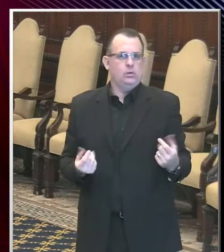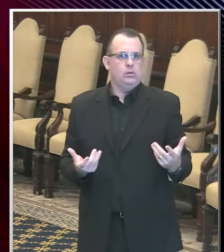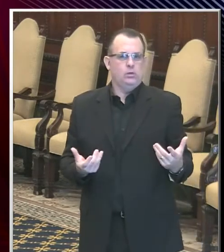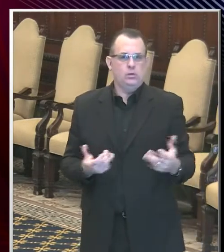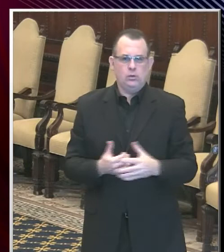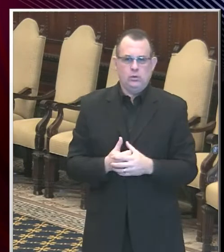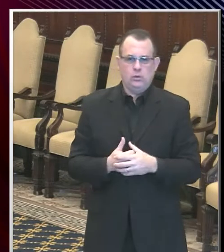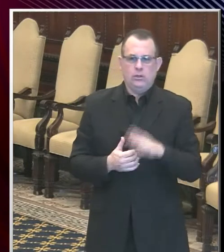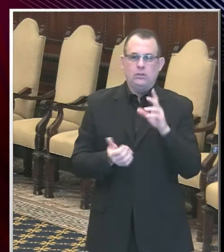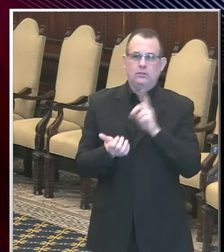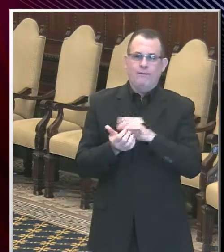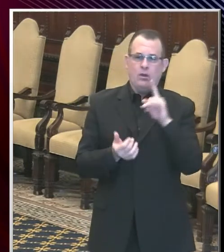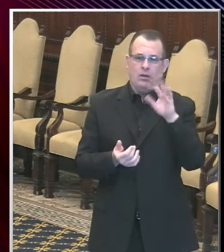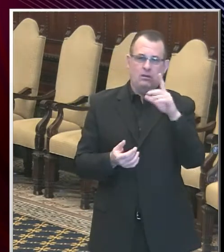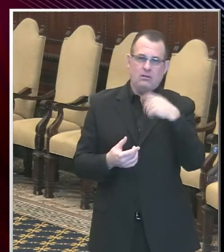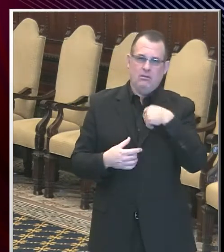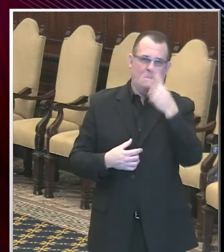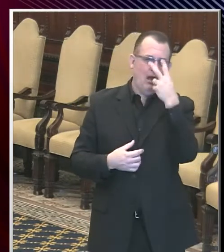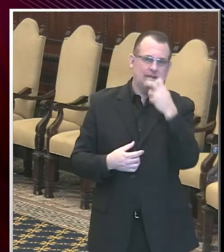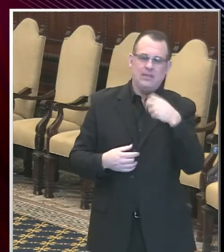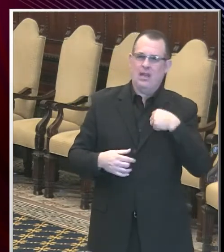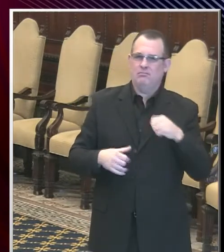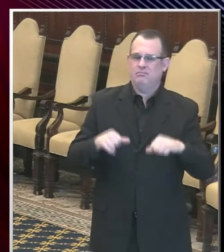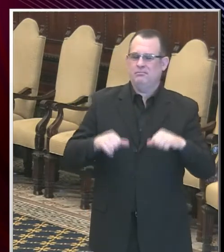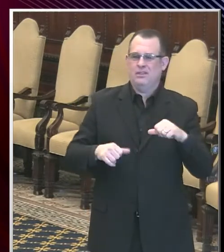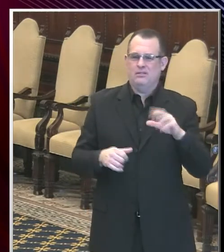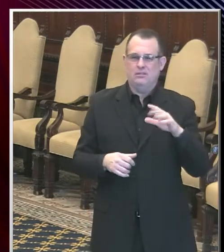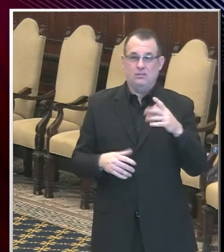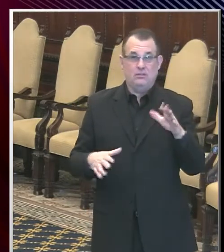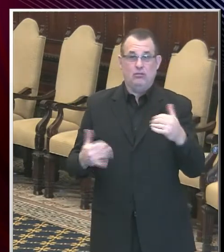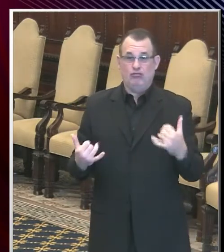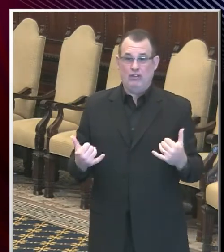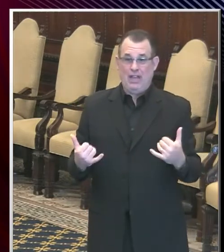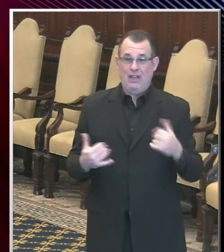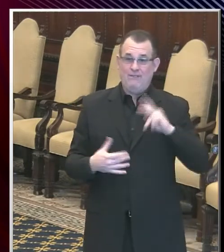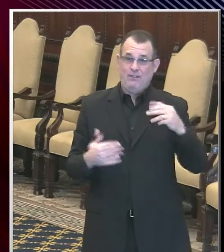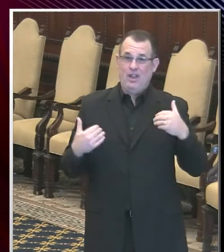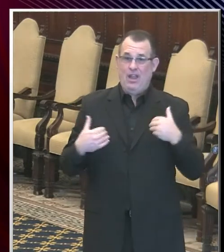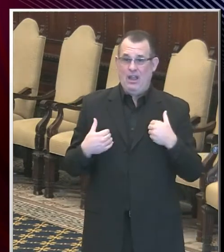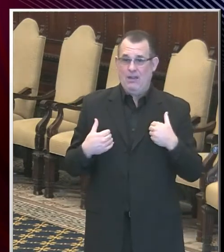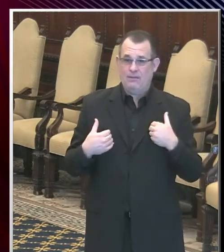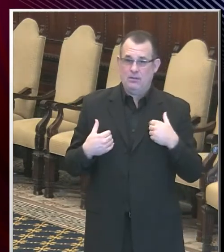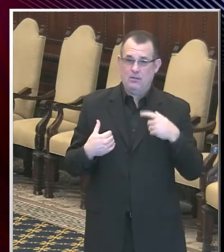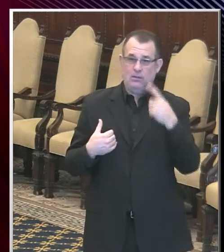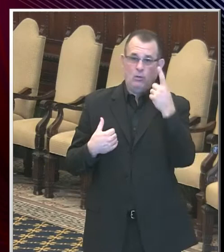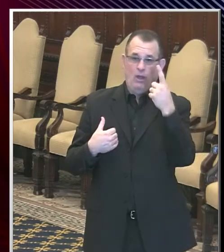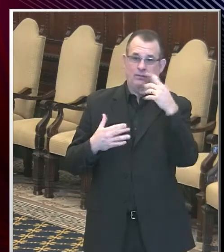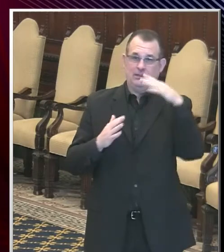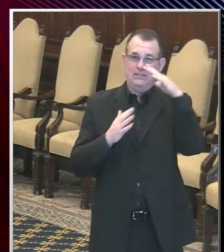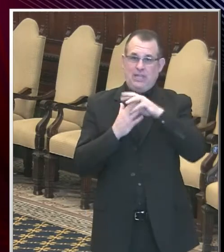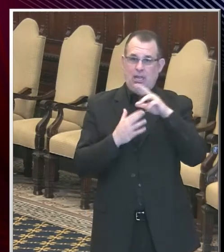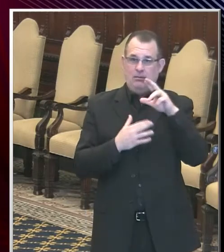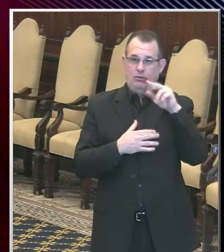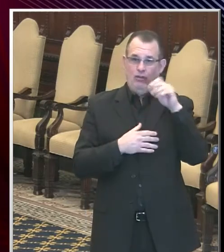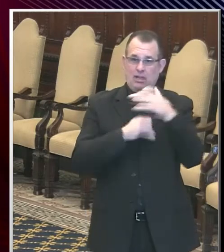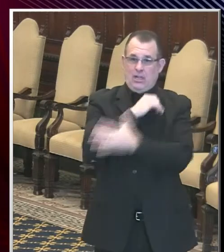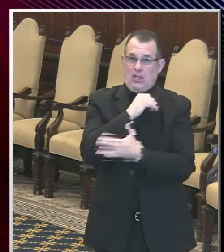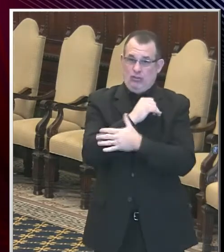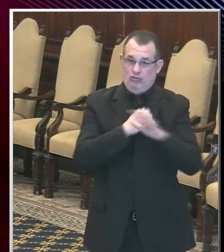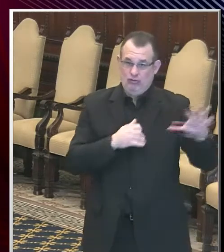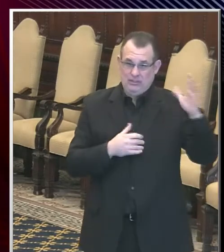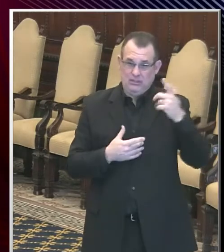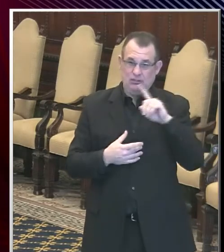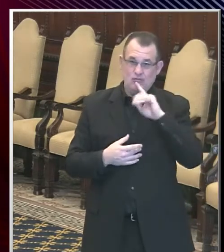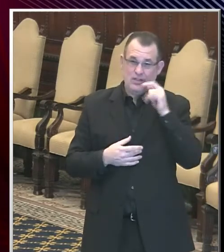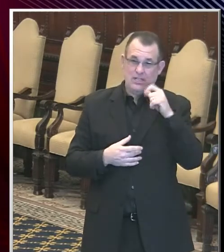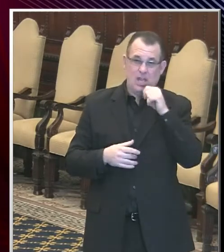I doubt it. Right now, Philadelphia has one of the highest rates in the country. And so I think it's kind of inappropriate for us